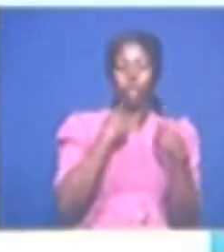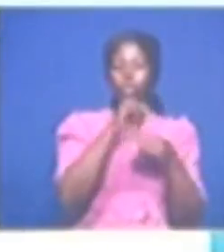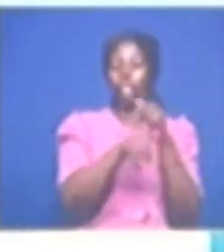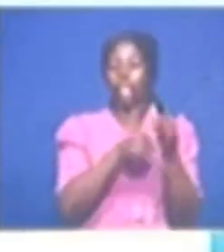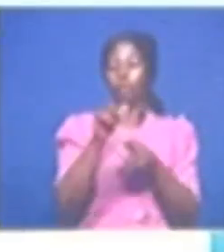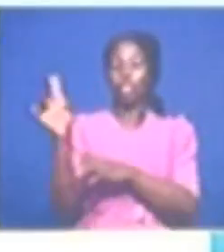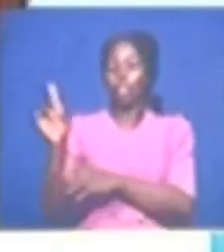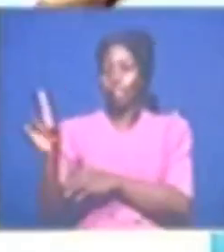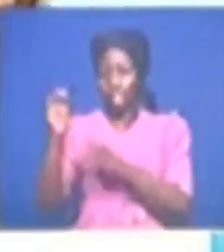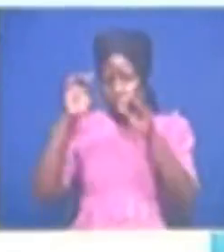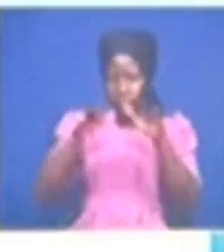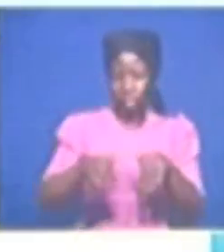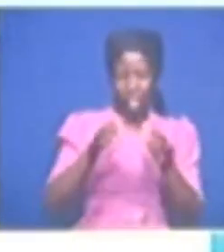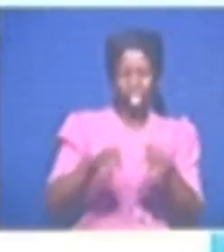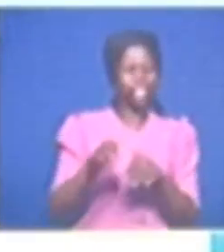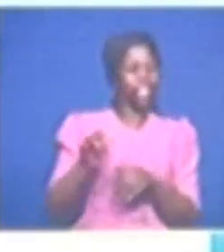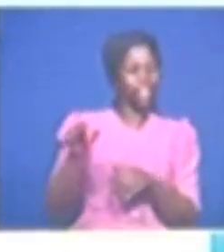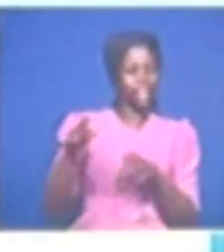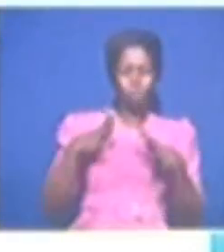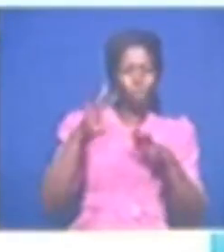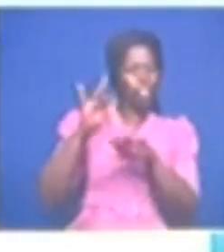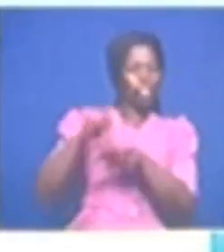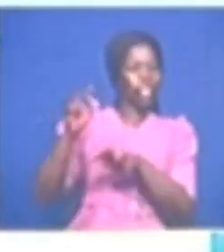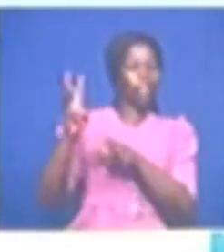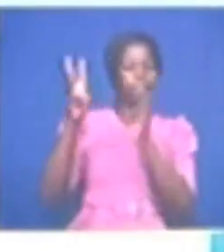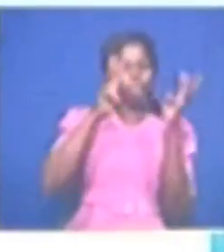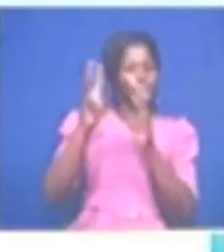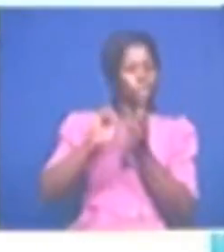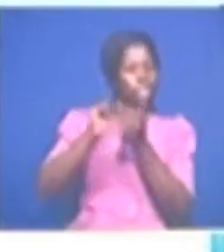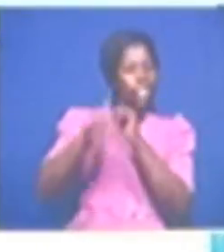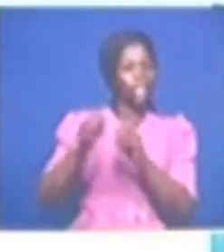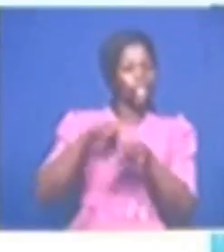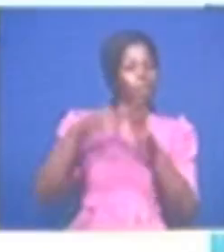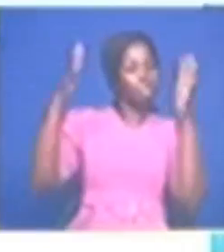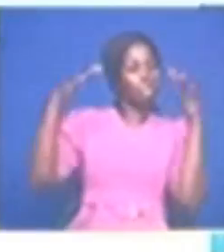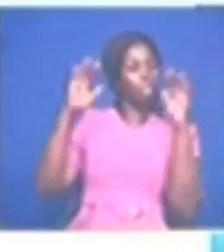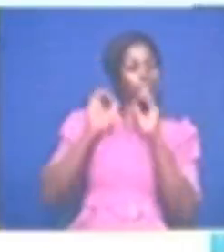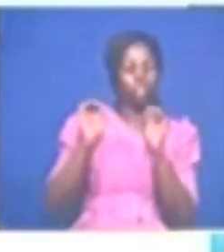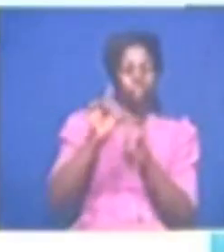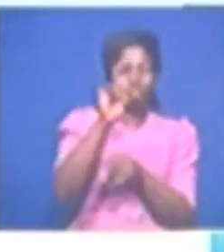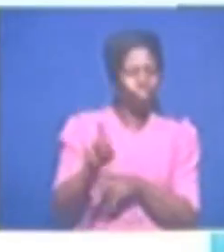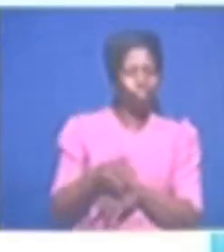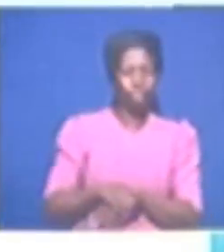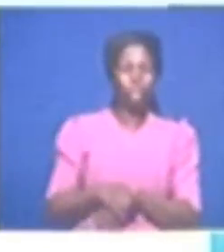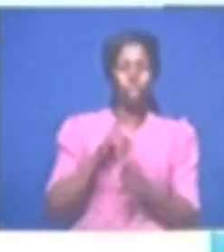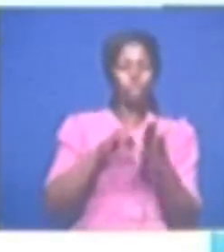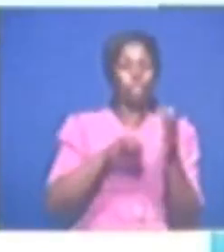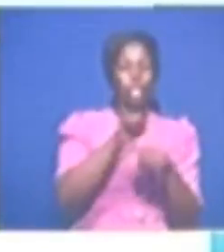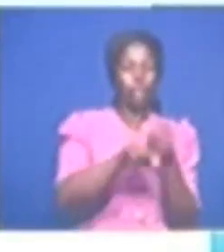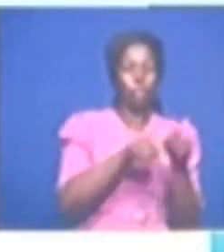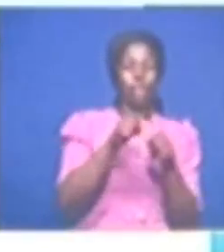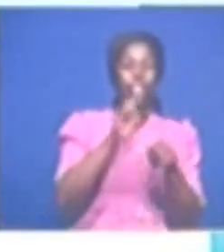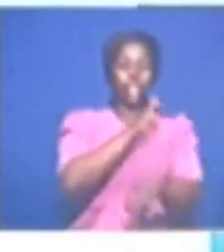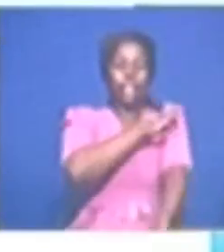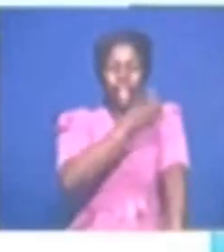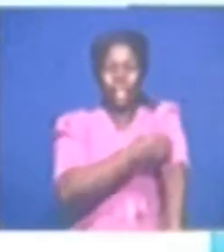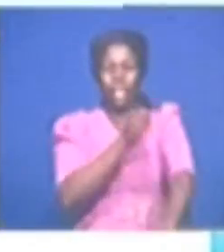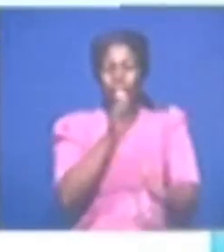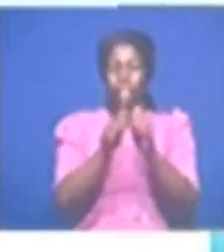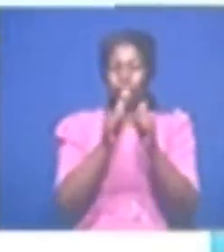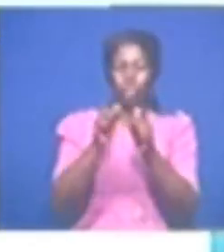of Agriculture, are they affected by climate change when it doesn't rain? What about the energy we use? We rely